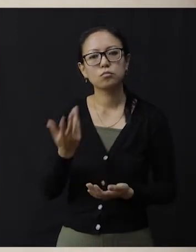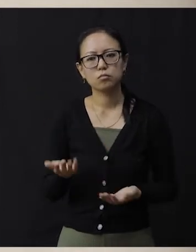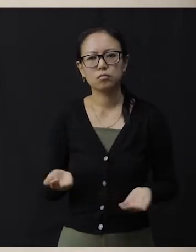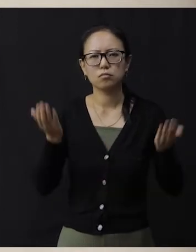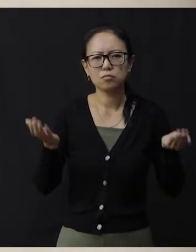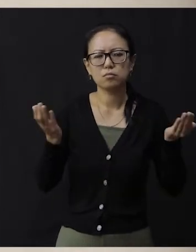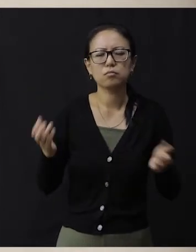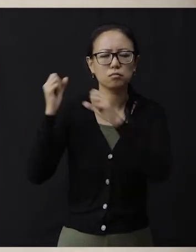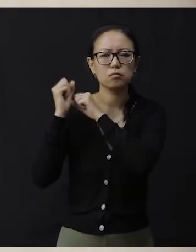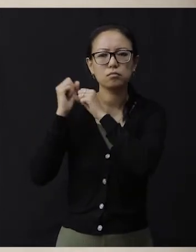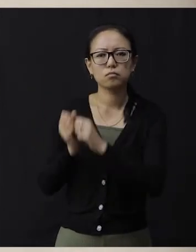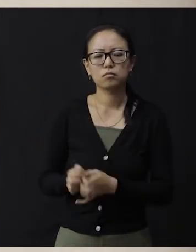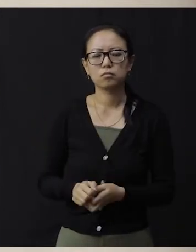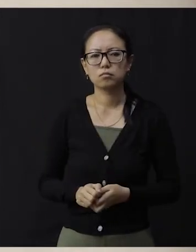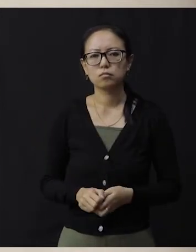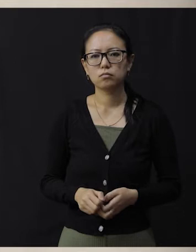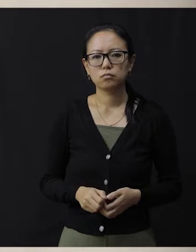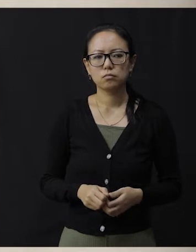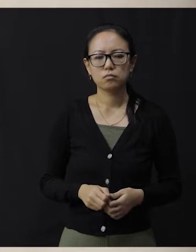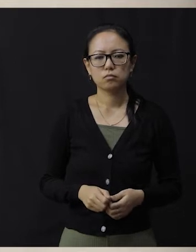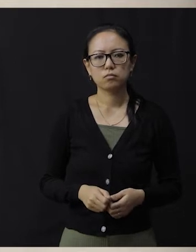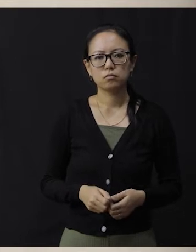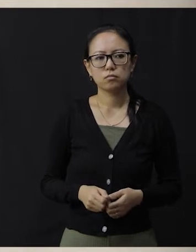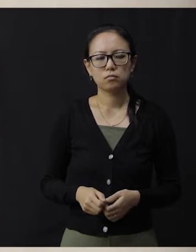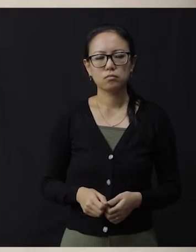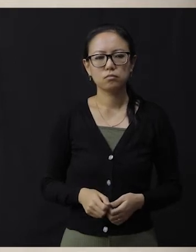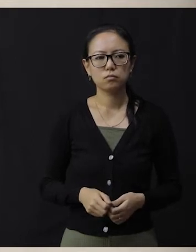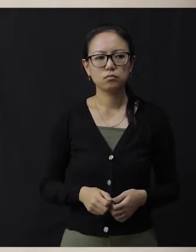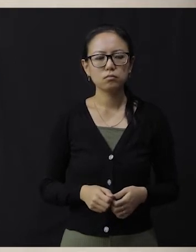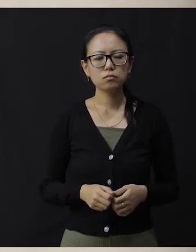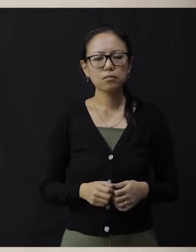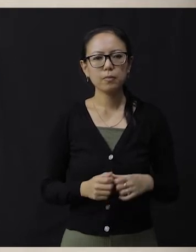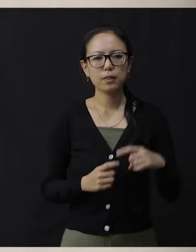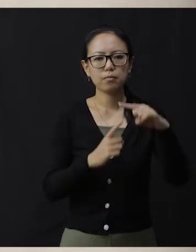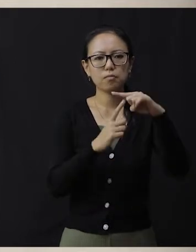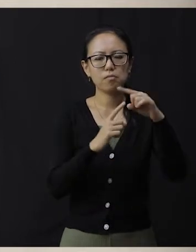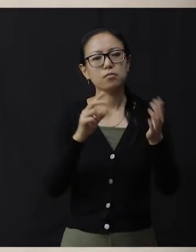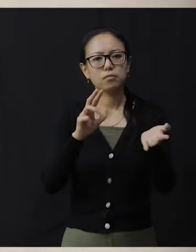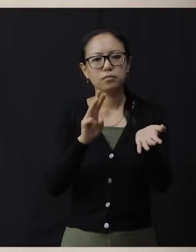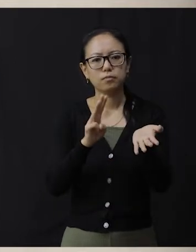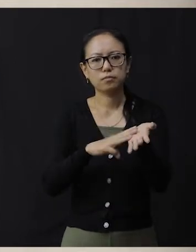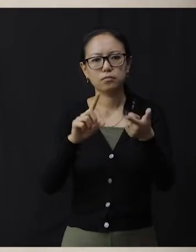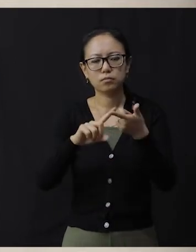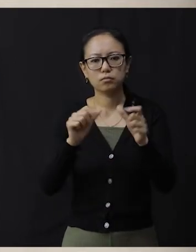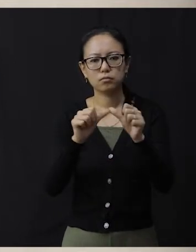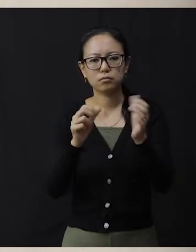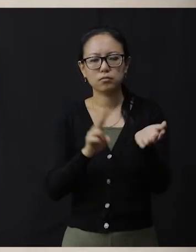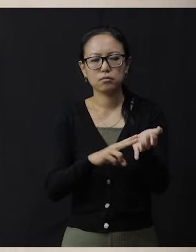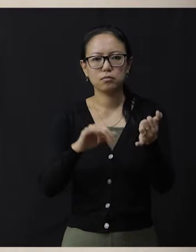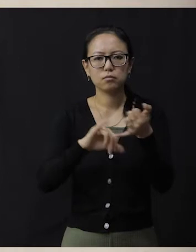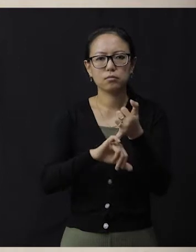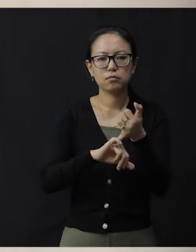of transport. Okay, so what is a means of transport is that the movement of goods or